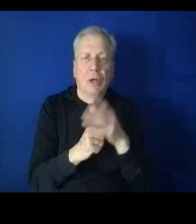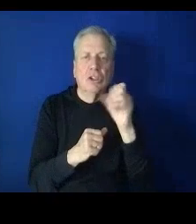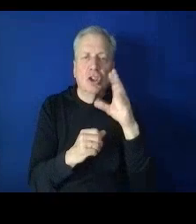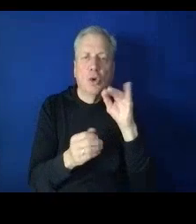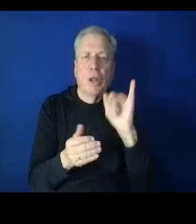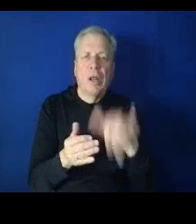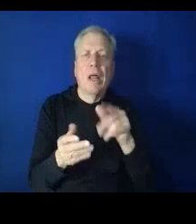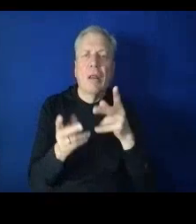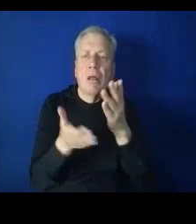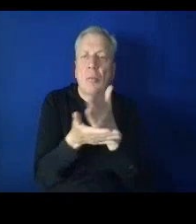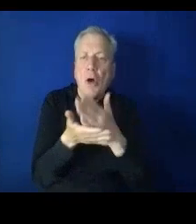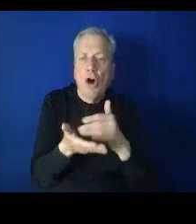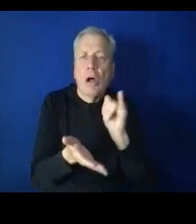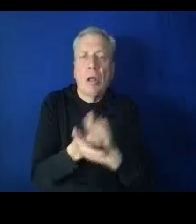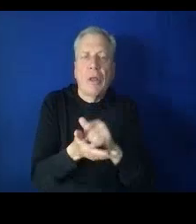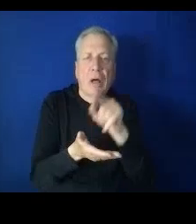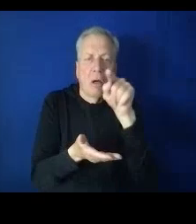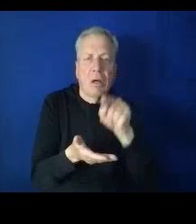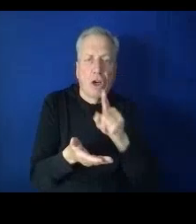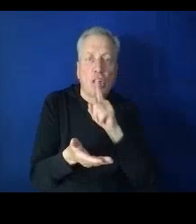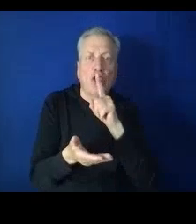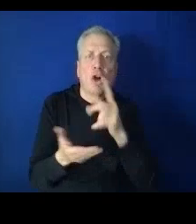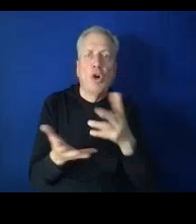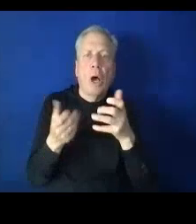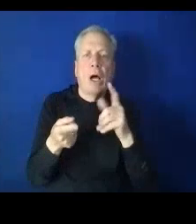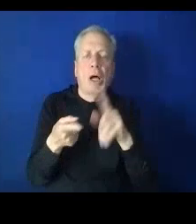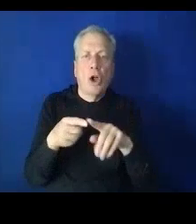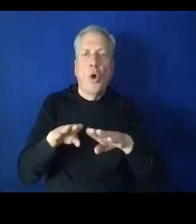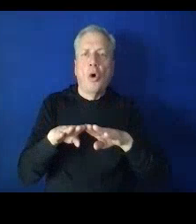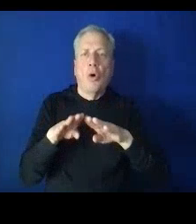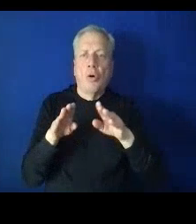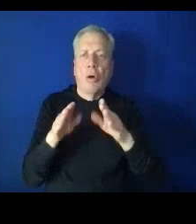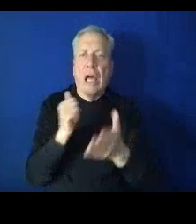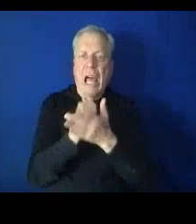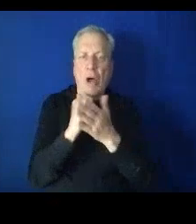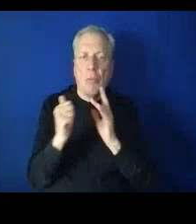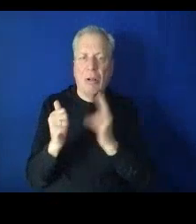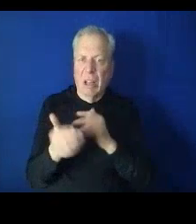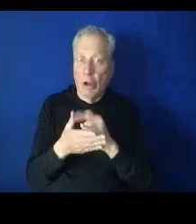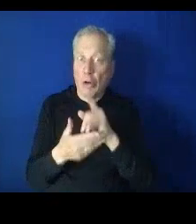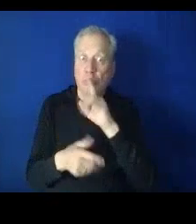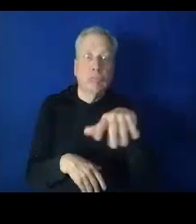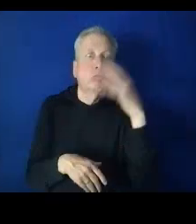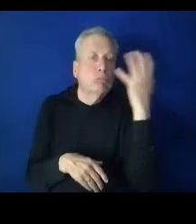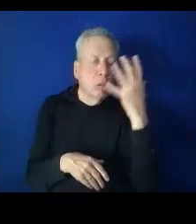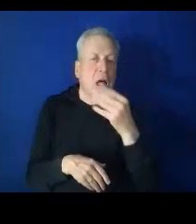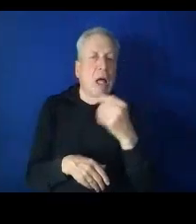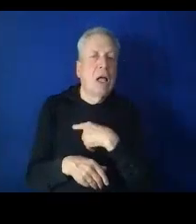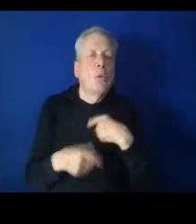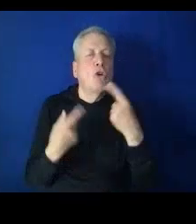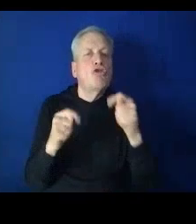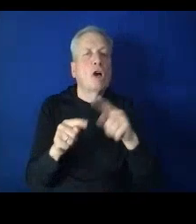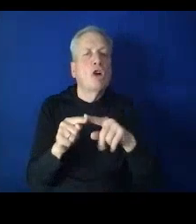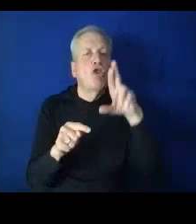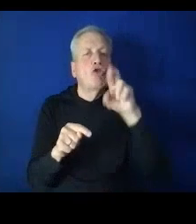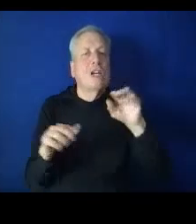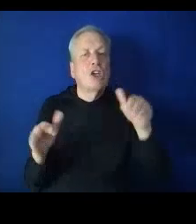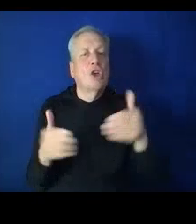is the part that Eric really wanted to help us out with, and that was really awesome. We wanted to try to reintroduce